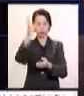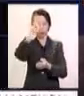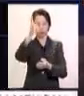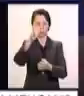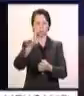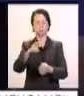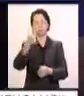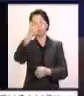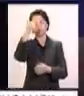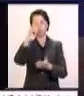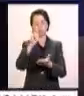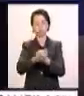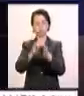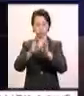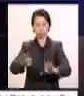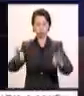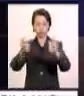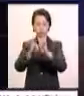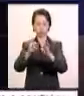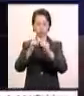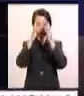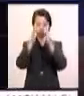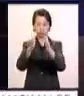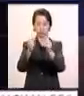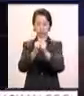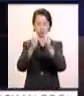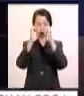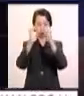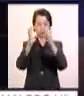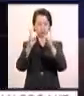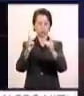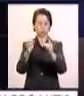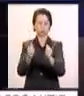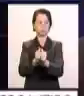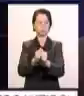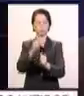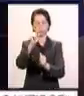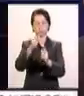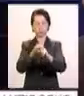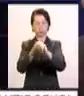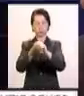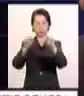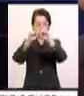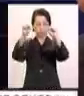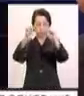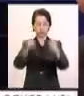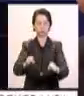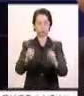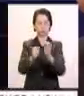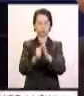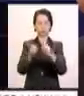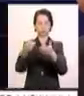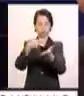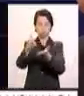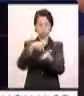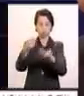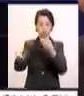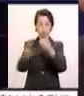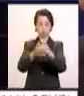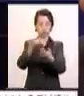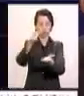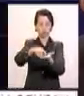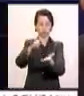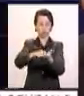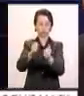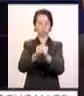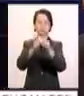policy, the quality of education, the standards of governance and accountability, and the strength and depth of the social protection system, so it